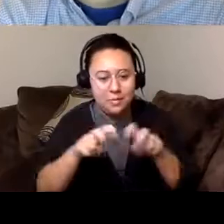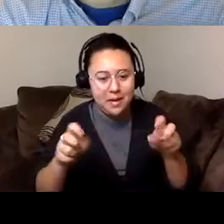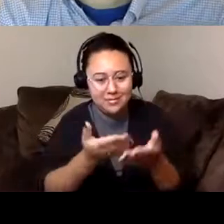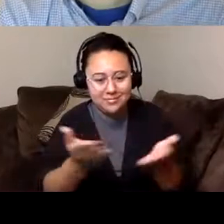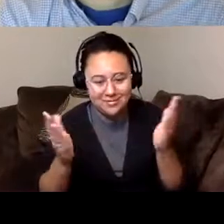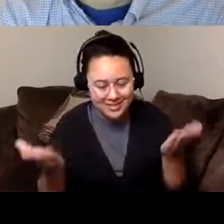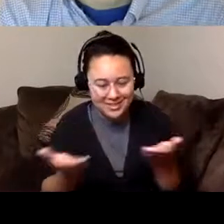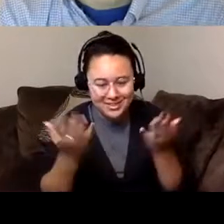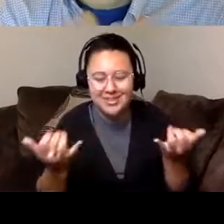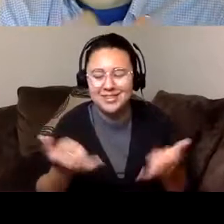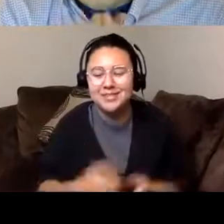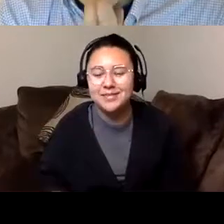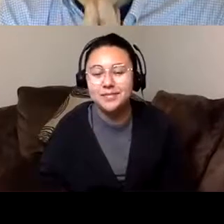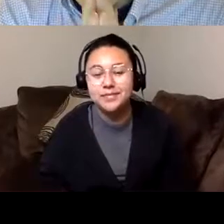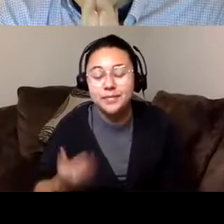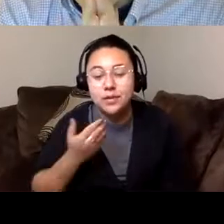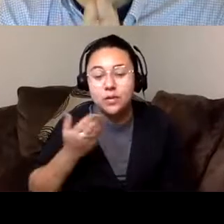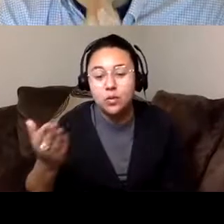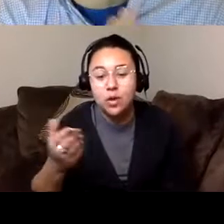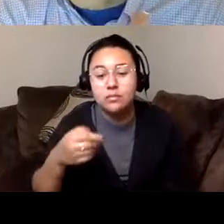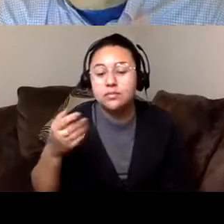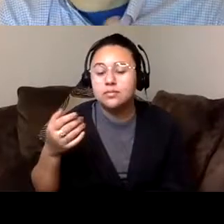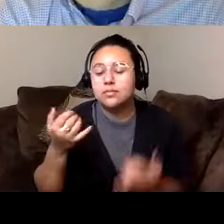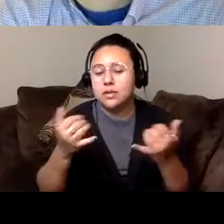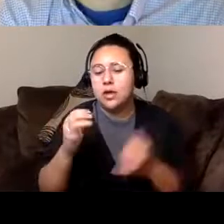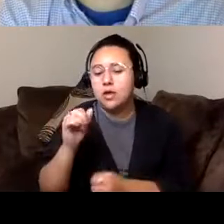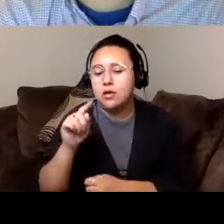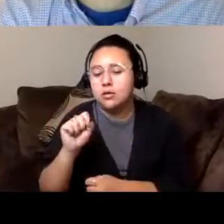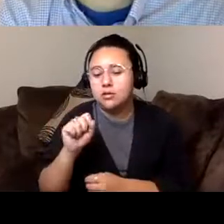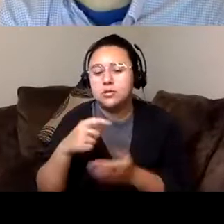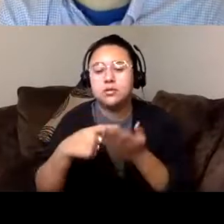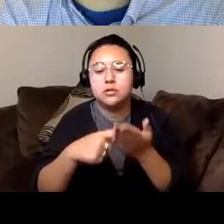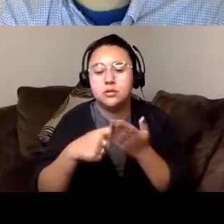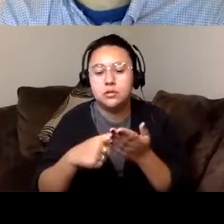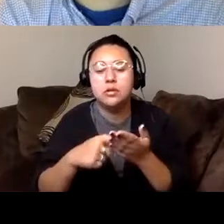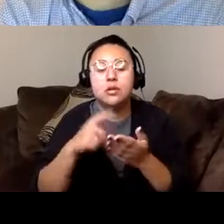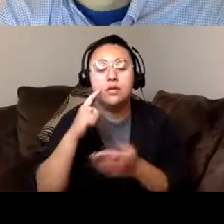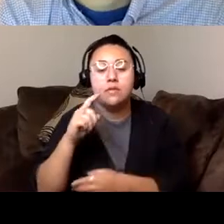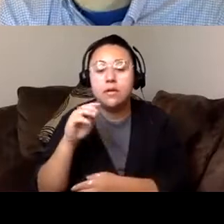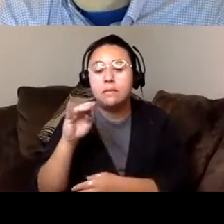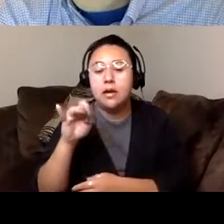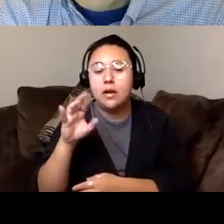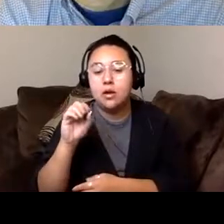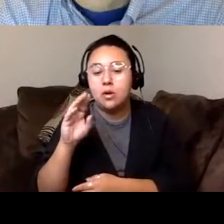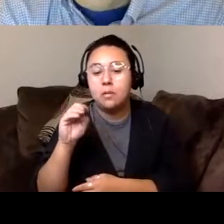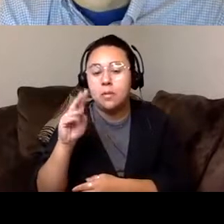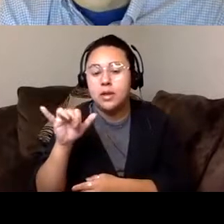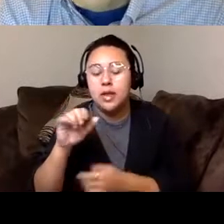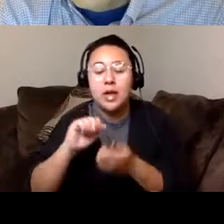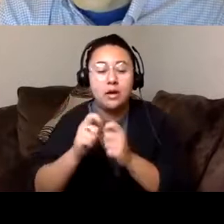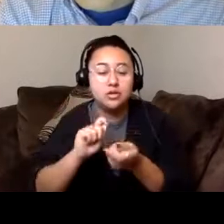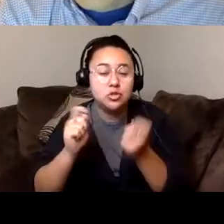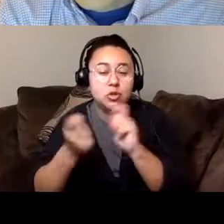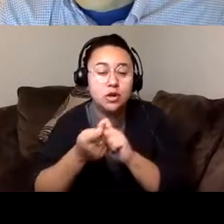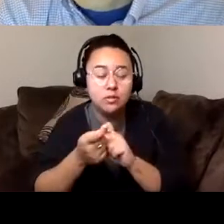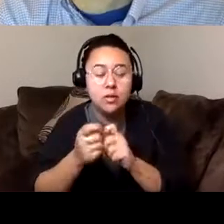So welcome. This is the OATS discussion on how shared micromobility is transforming and how it can be